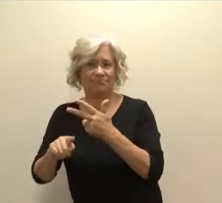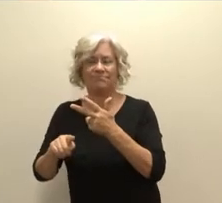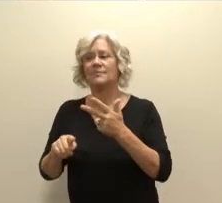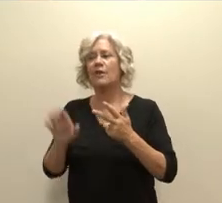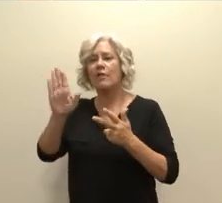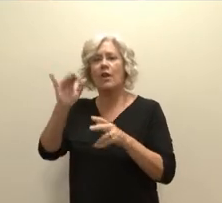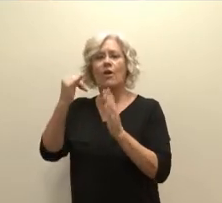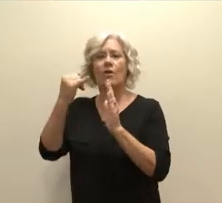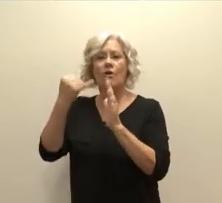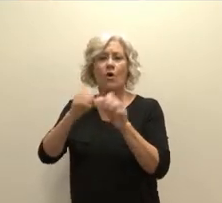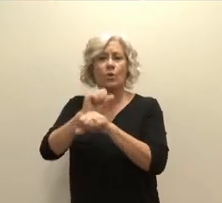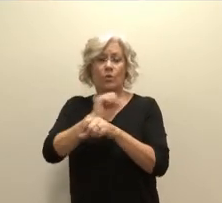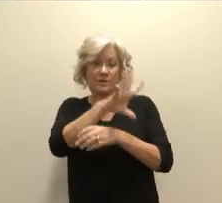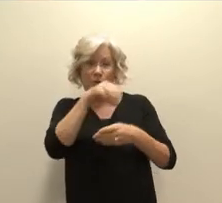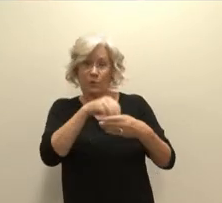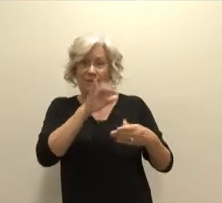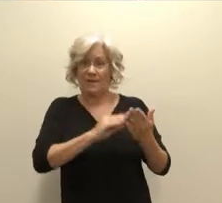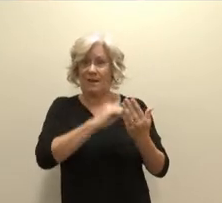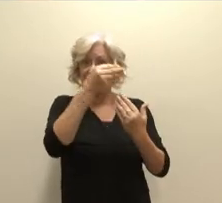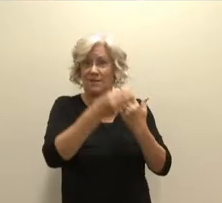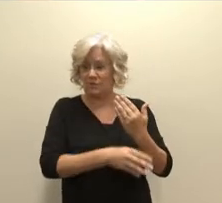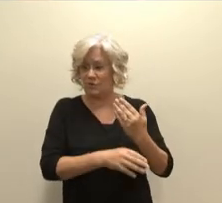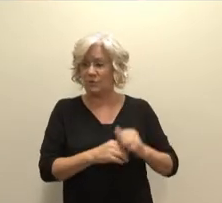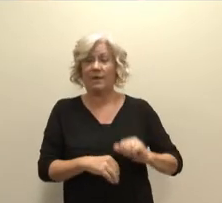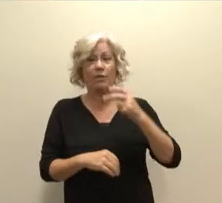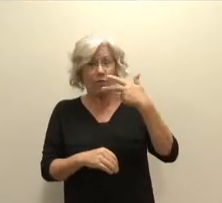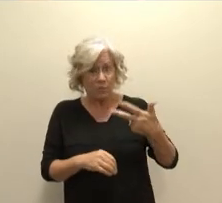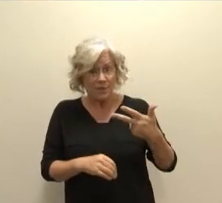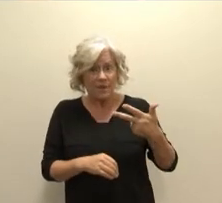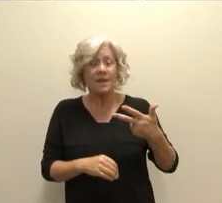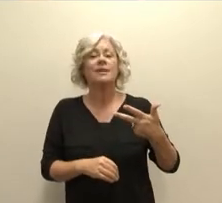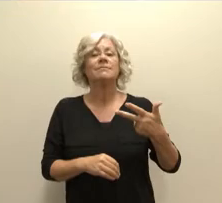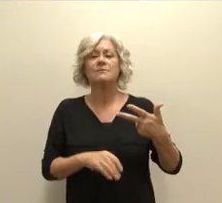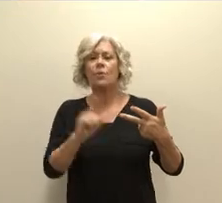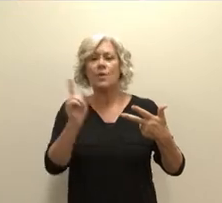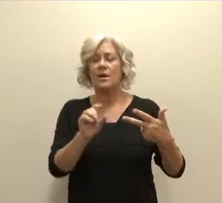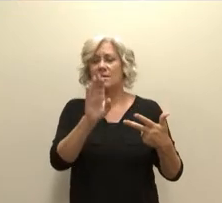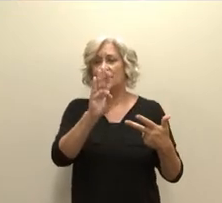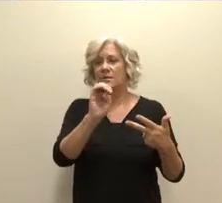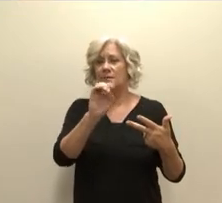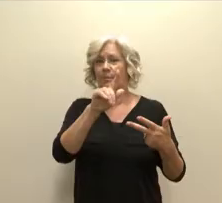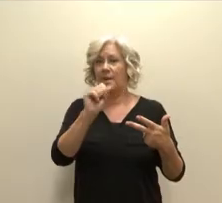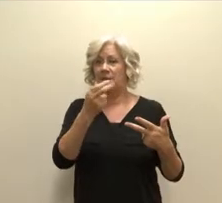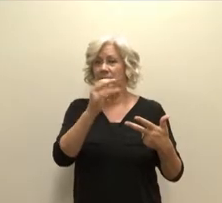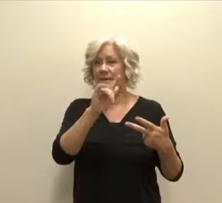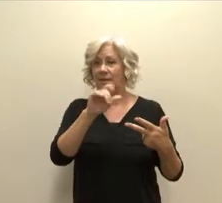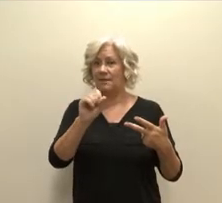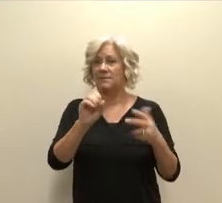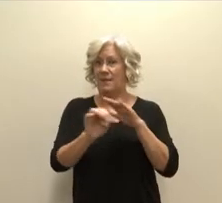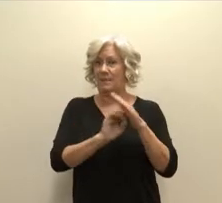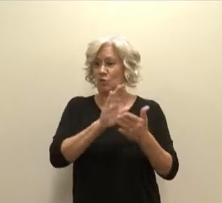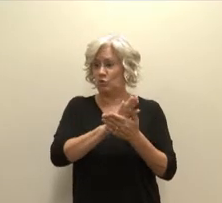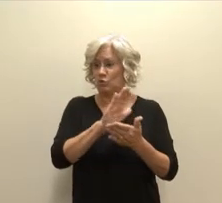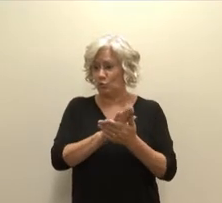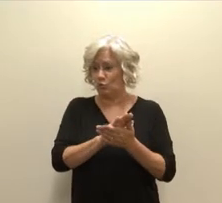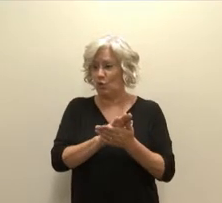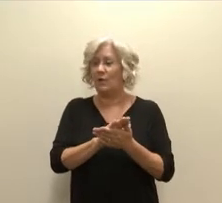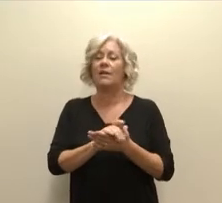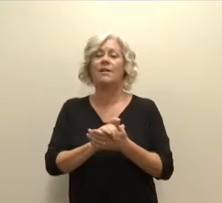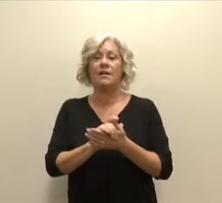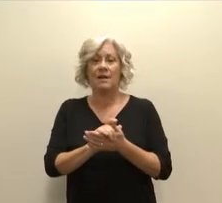their artwork included, and all three just happened to attend Bells Hill Elementary School. As the students are